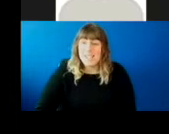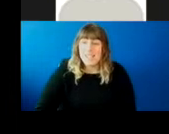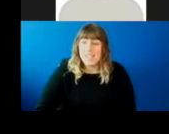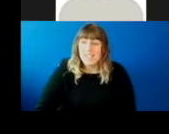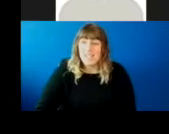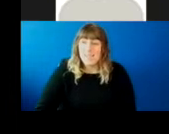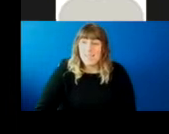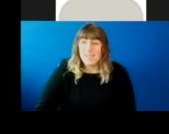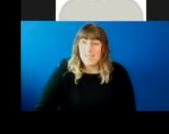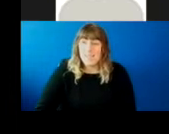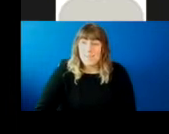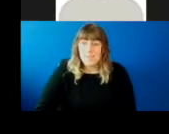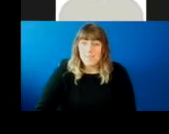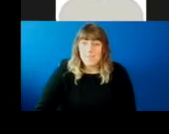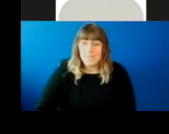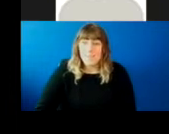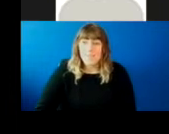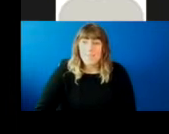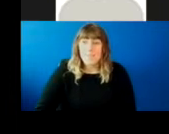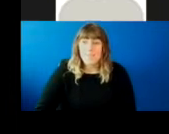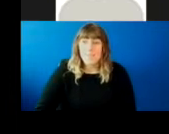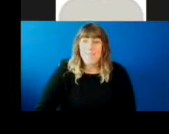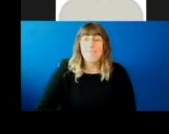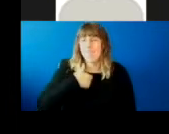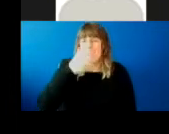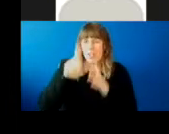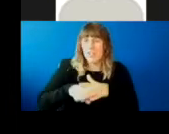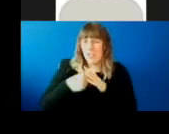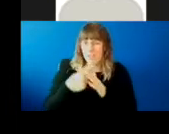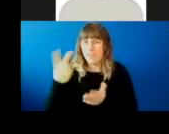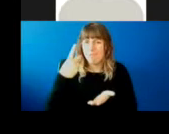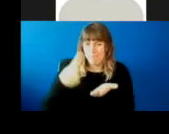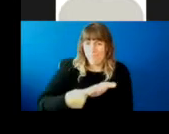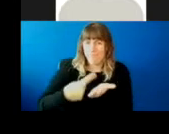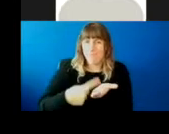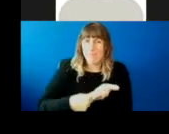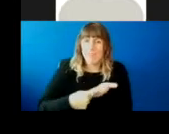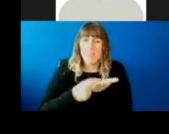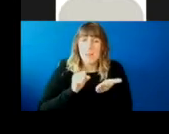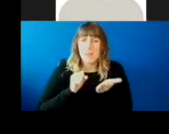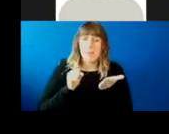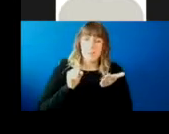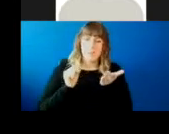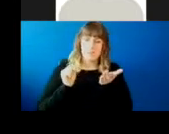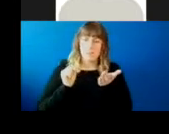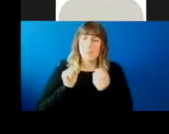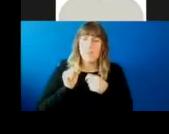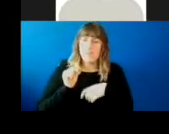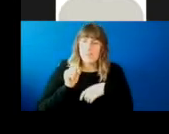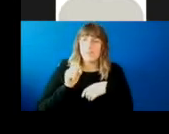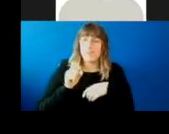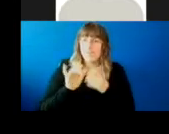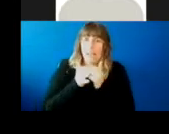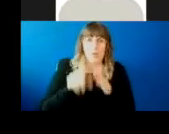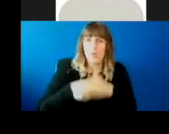Holding tight. So I'm going to start then, Shannon, with what we were talking about when we were starting this is where do you start?